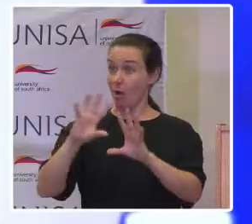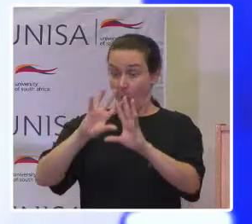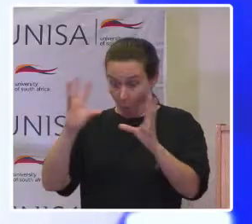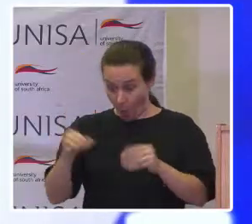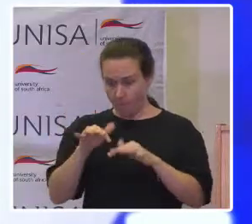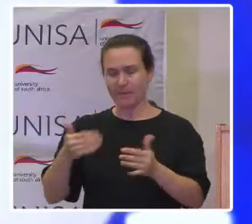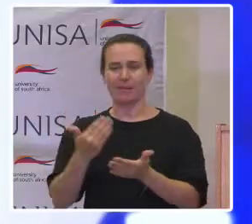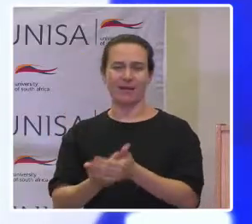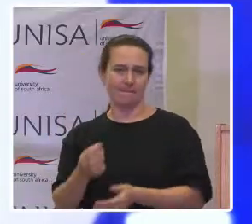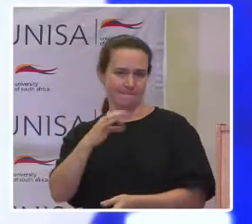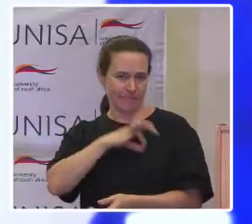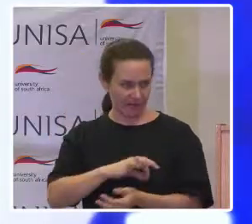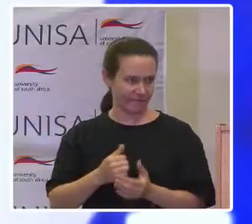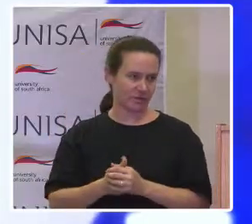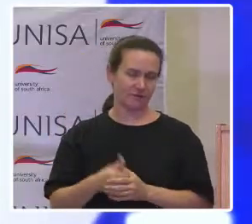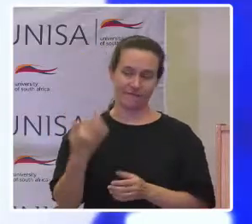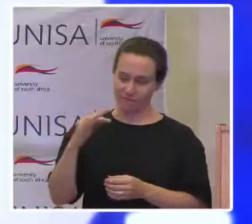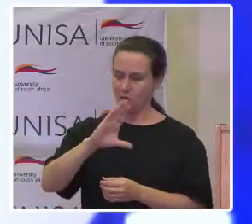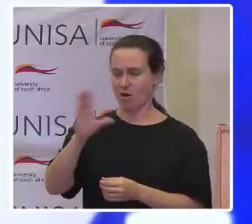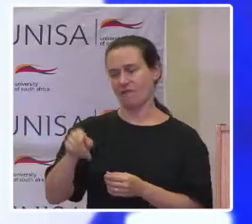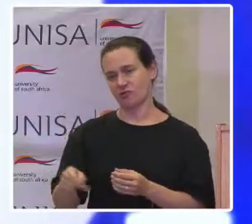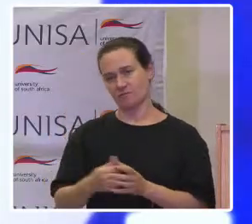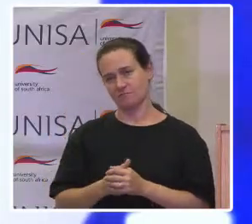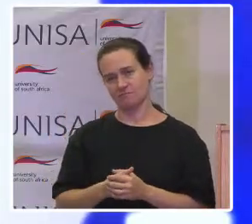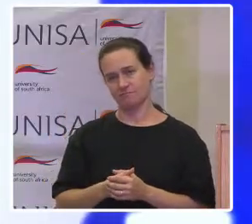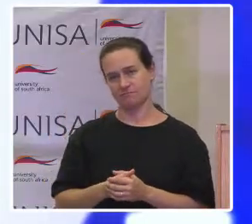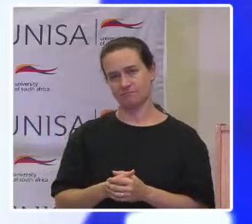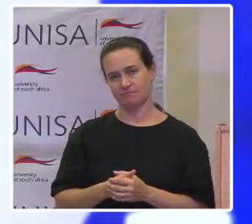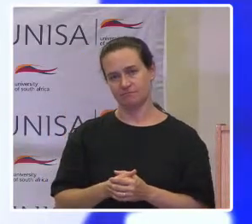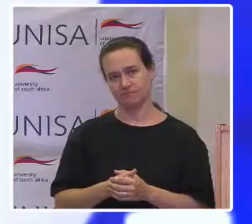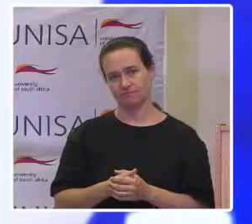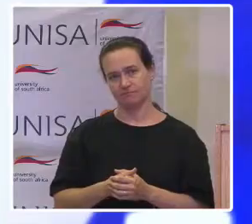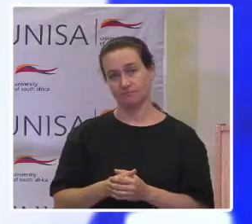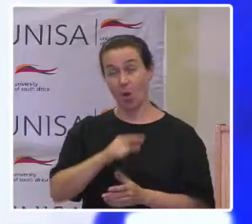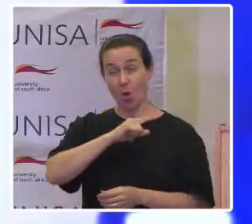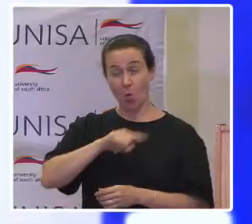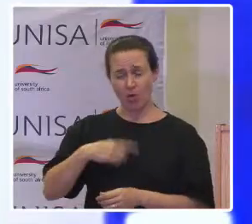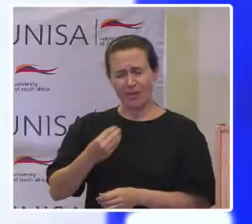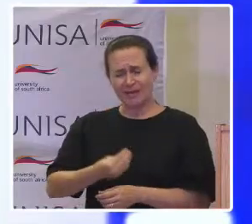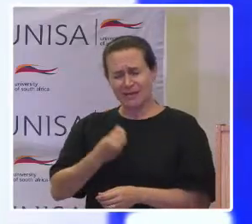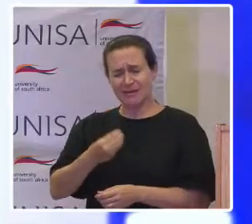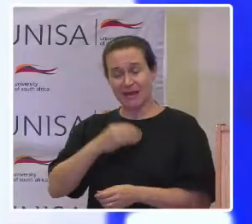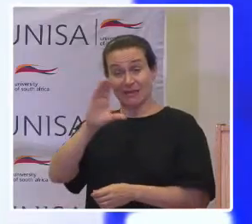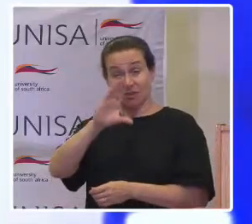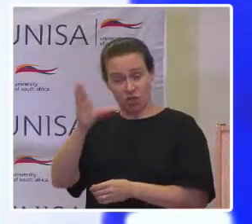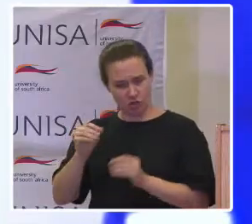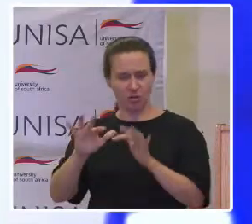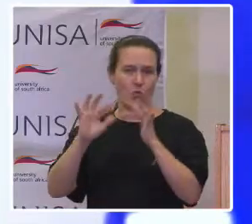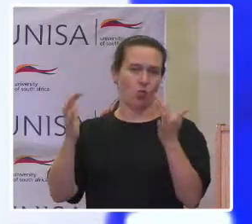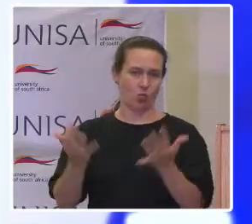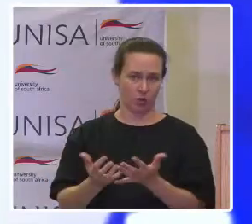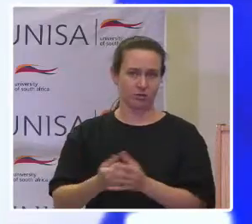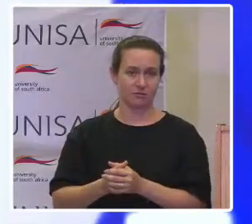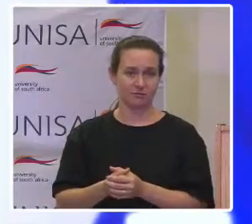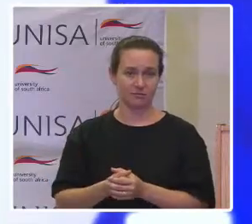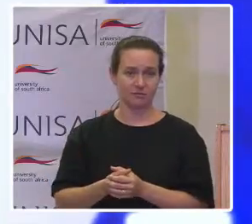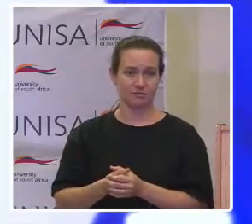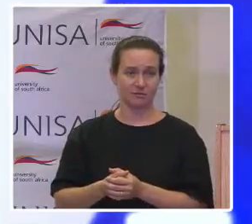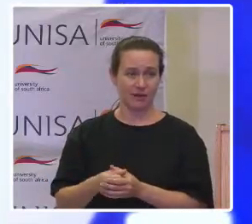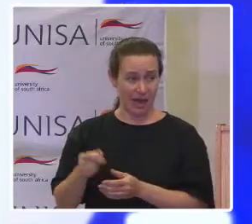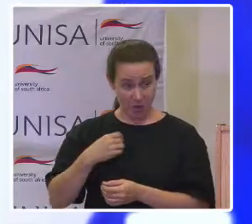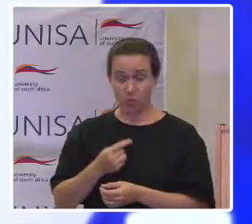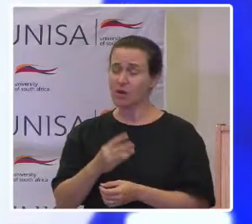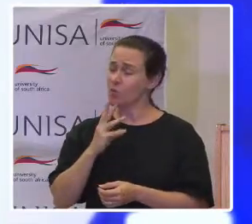our people of the continent. We are the youngest continent, and we are going to be the youngest continent